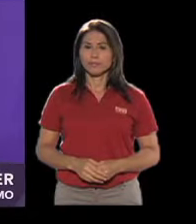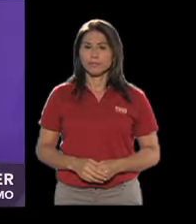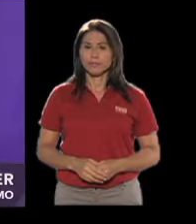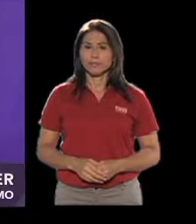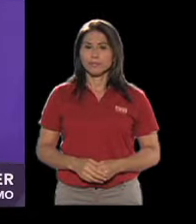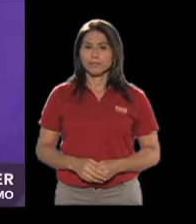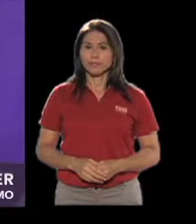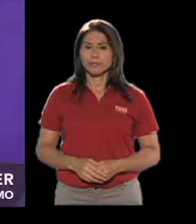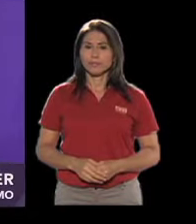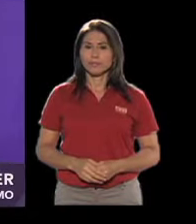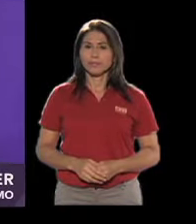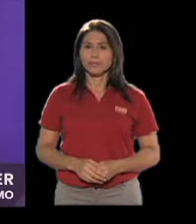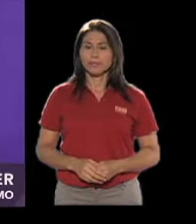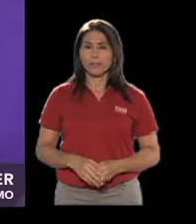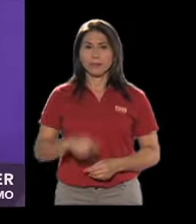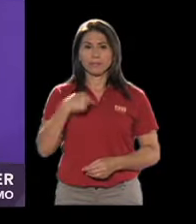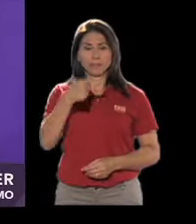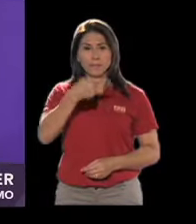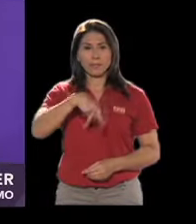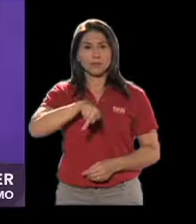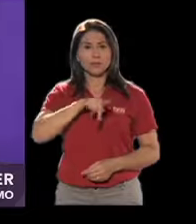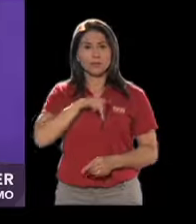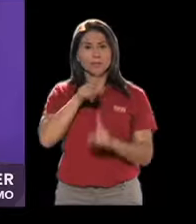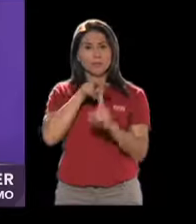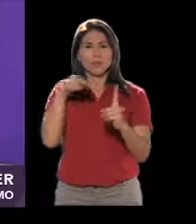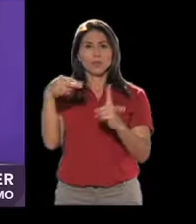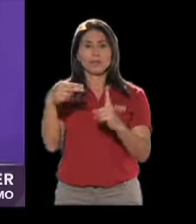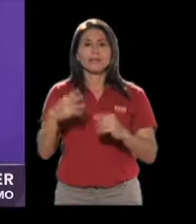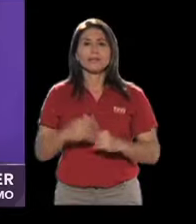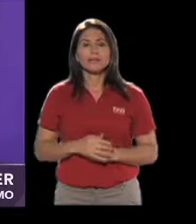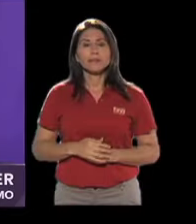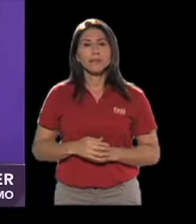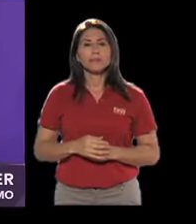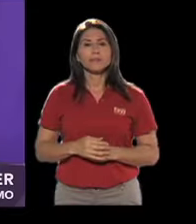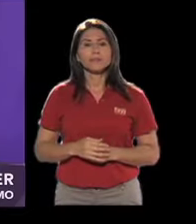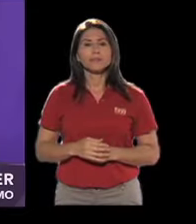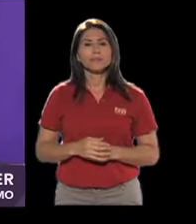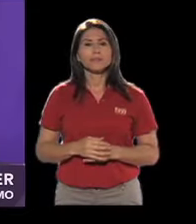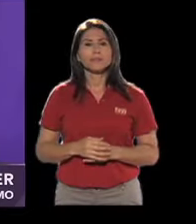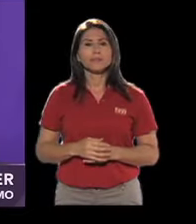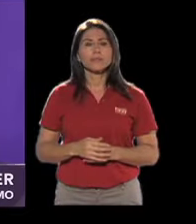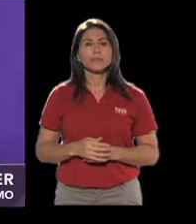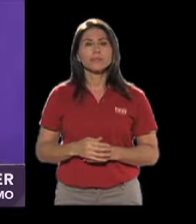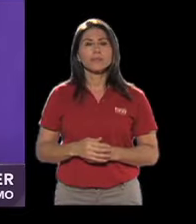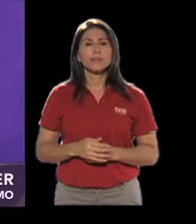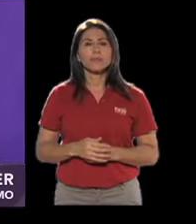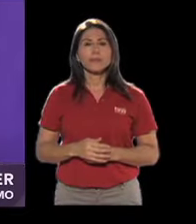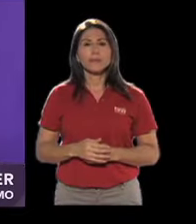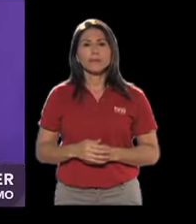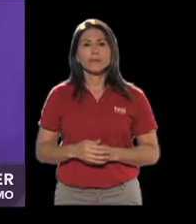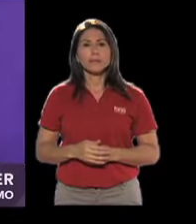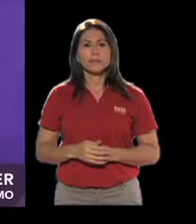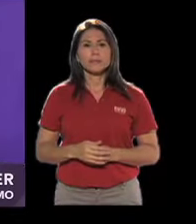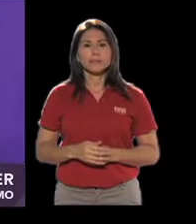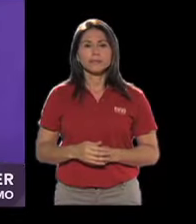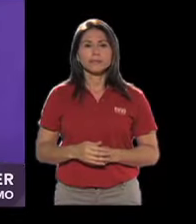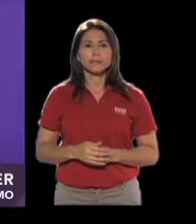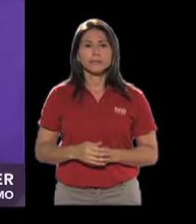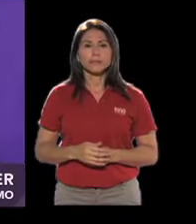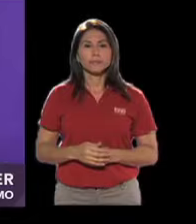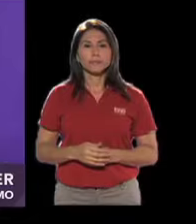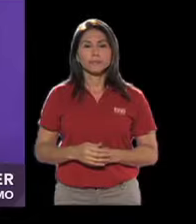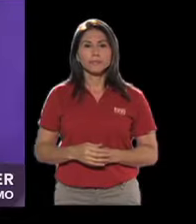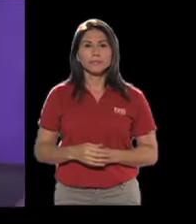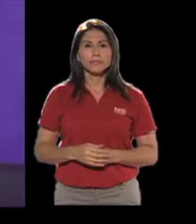Personally, in my view, Personalmente, desde mi punto de vista, I have noticed that probably one of